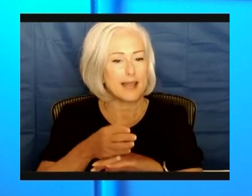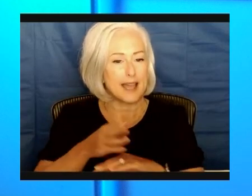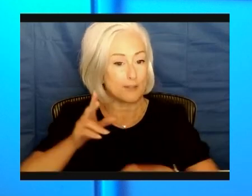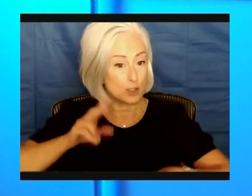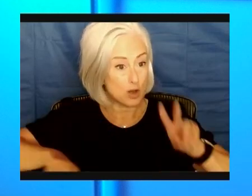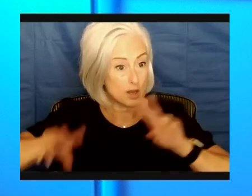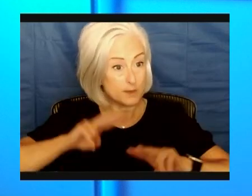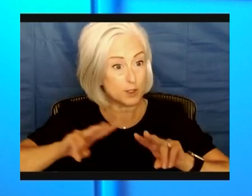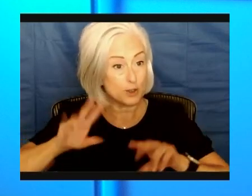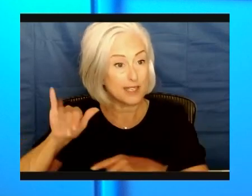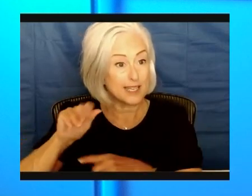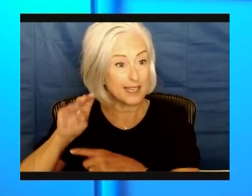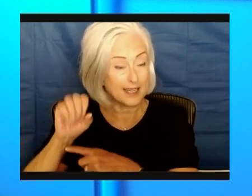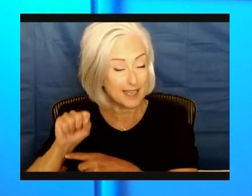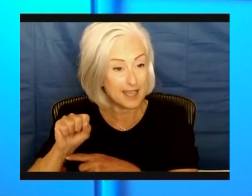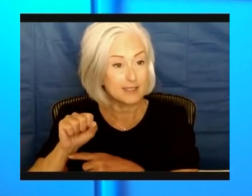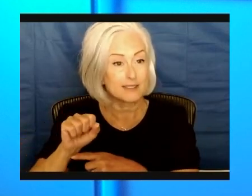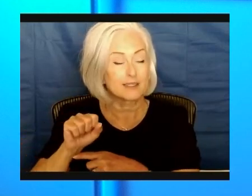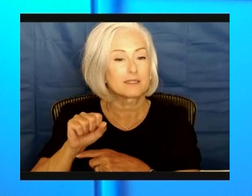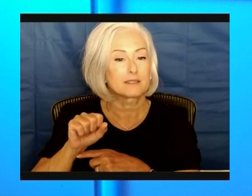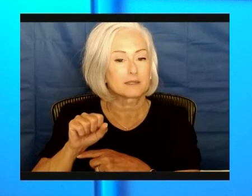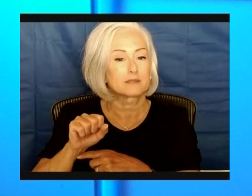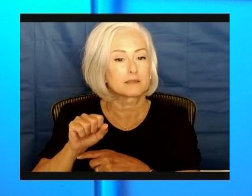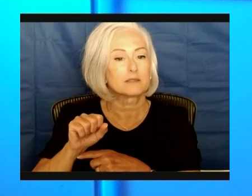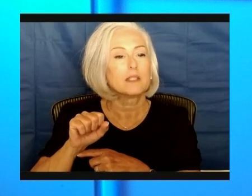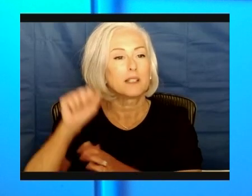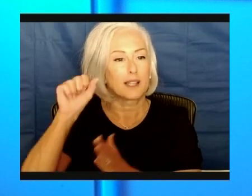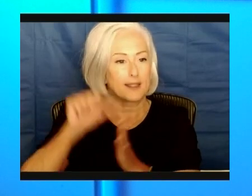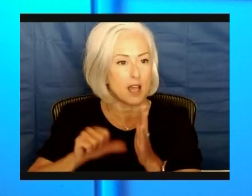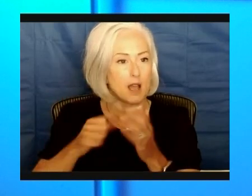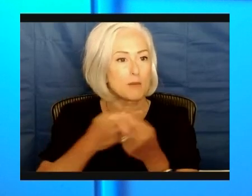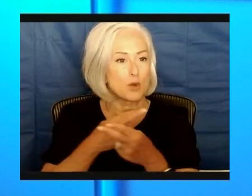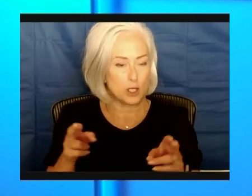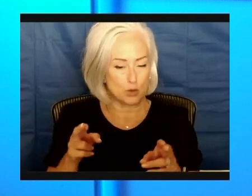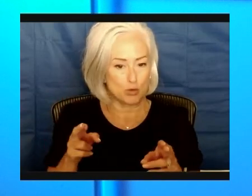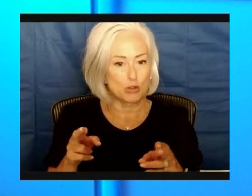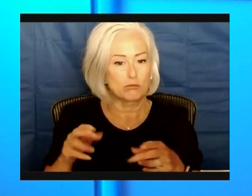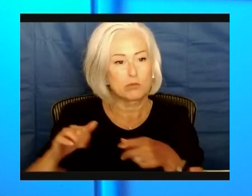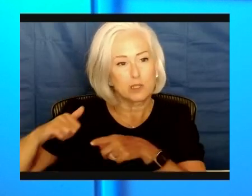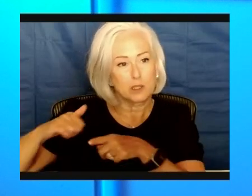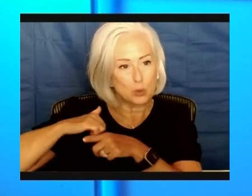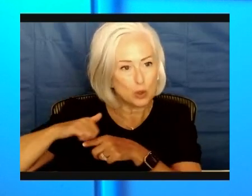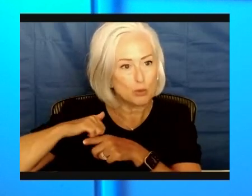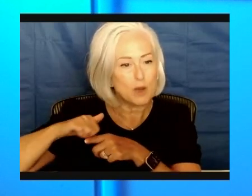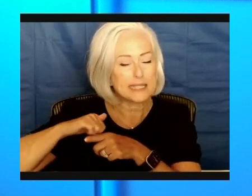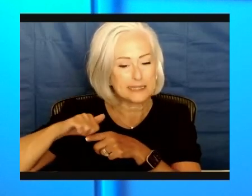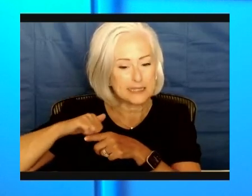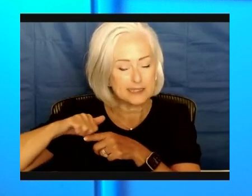cases in operating room, we are practicing